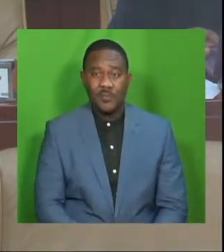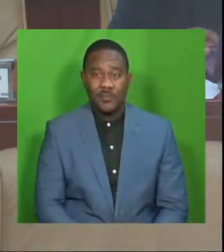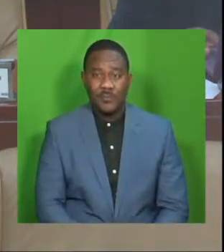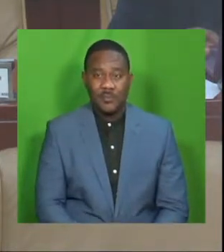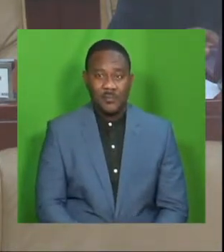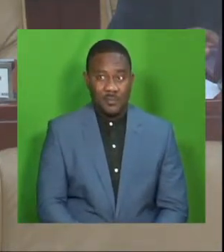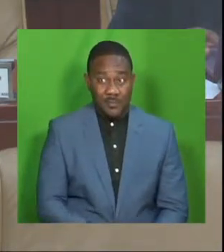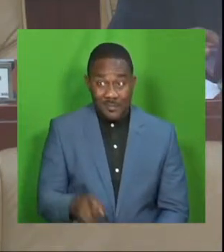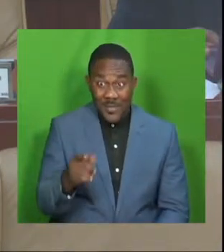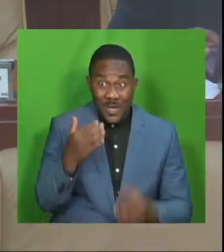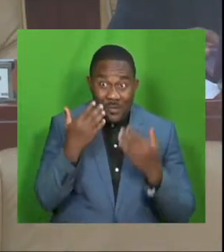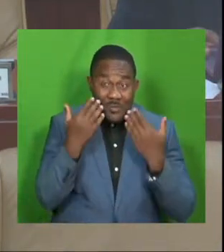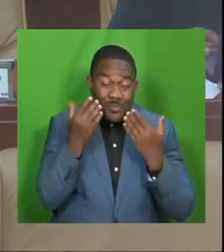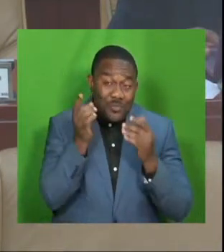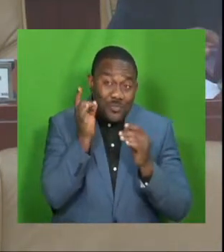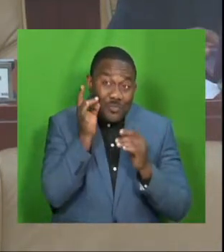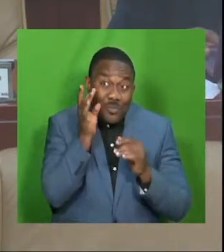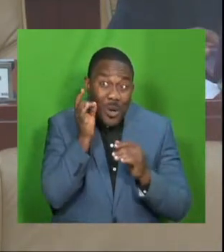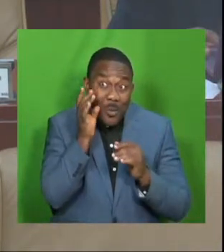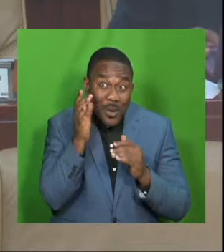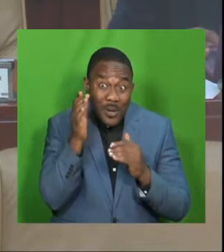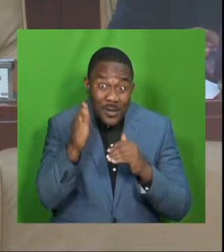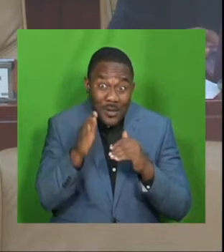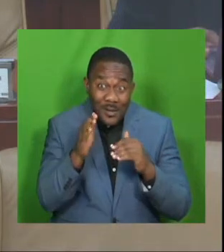more fair than you used to be.